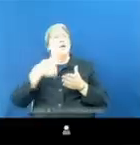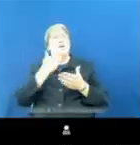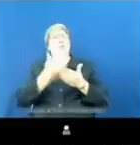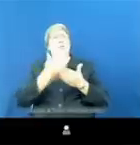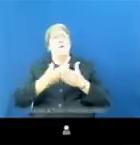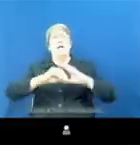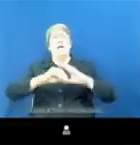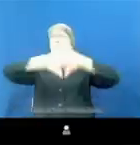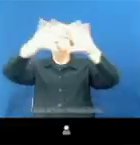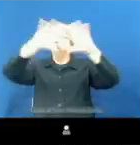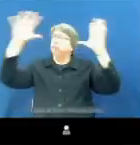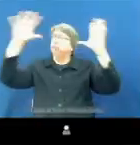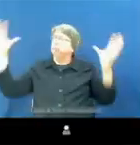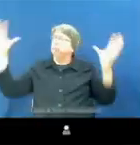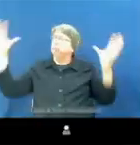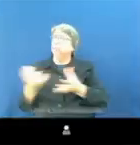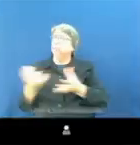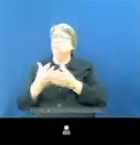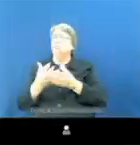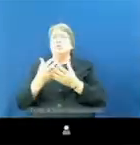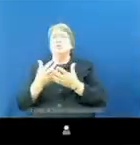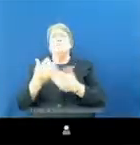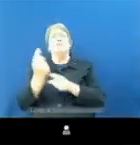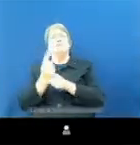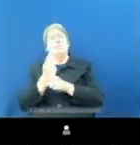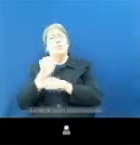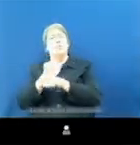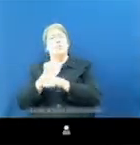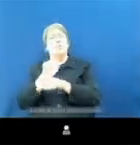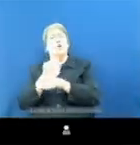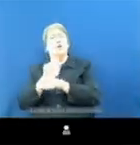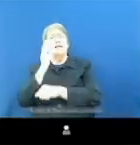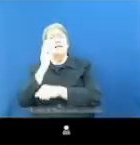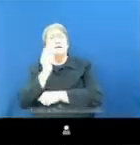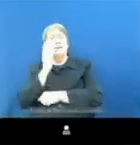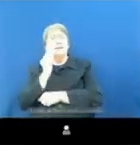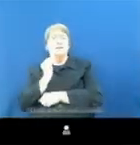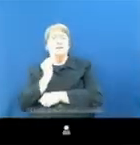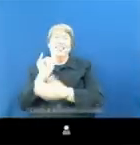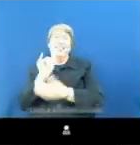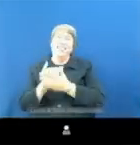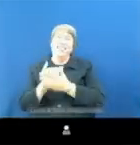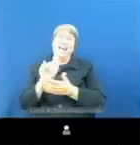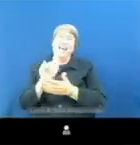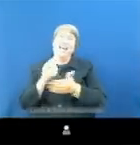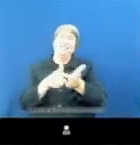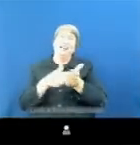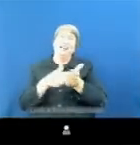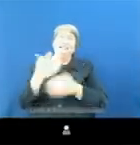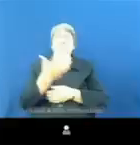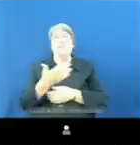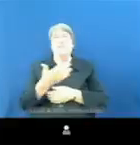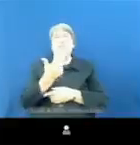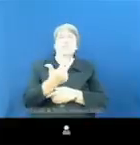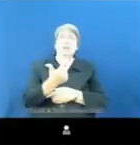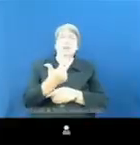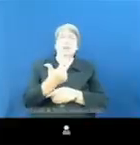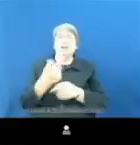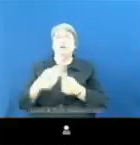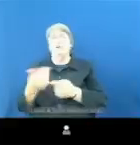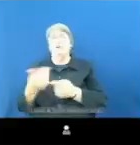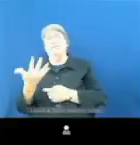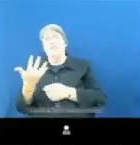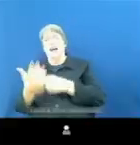work experience, and that takes anywhere from 3 to 5 years of full-time work